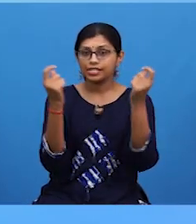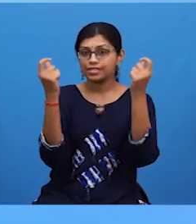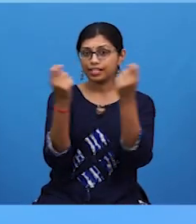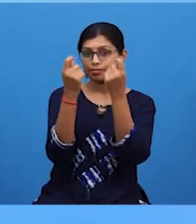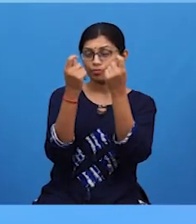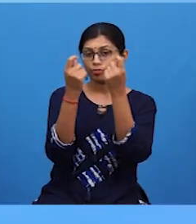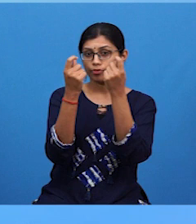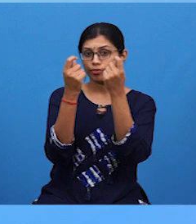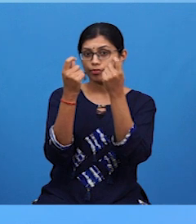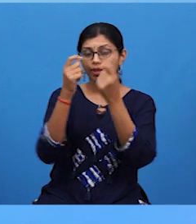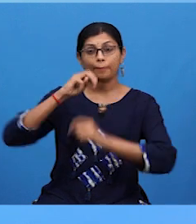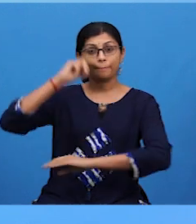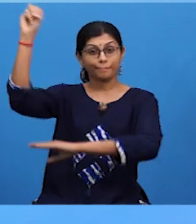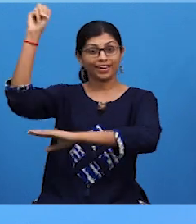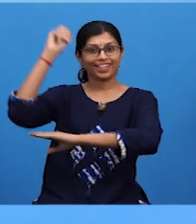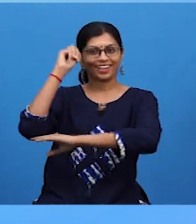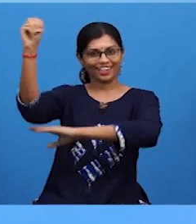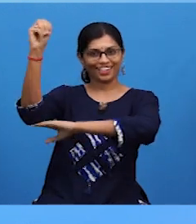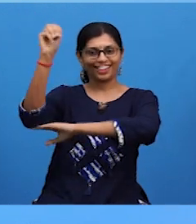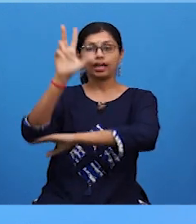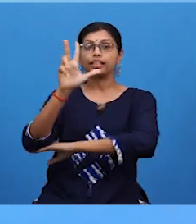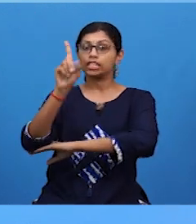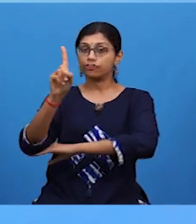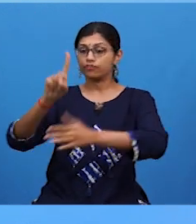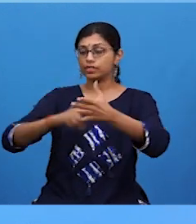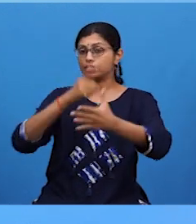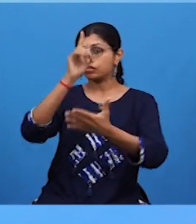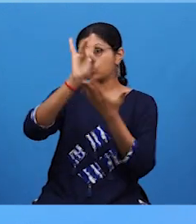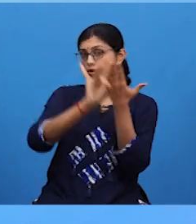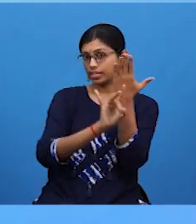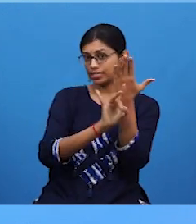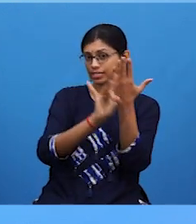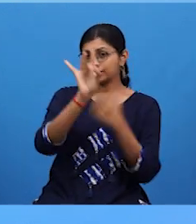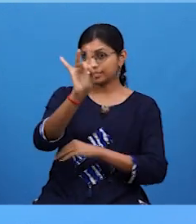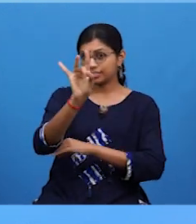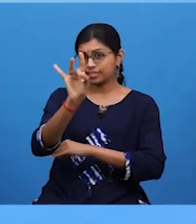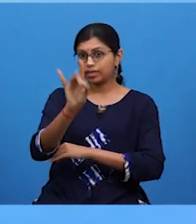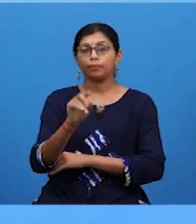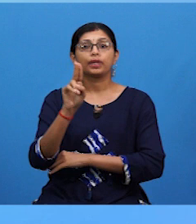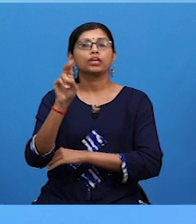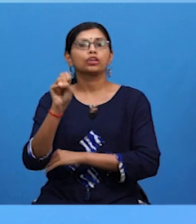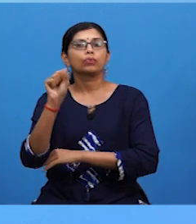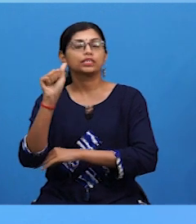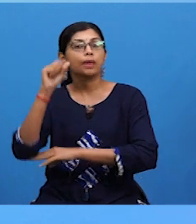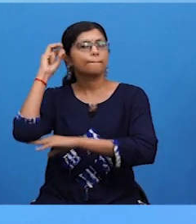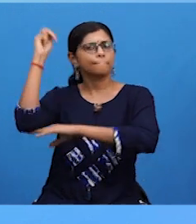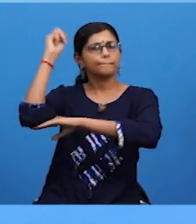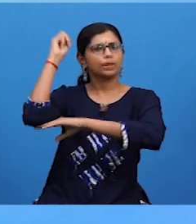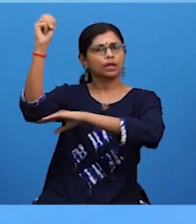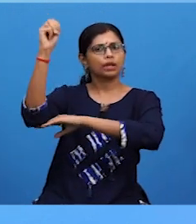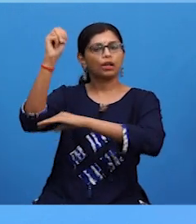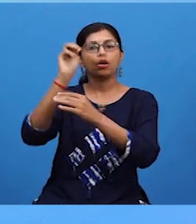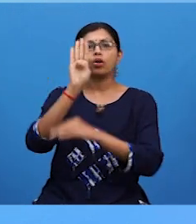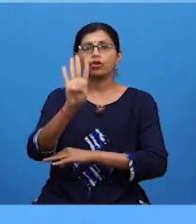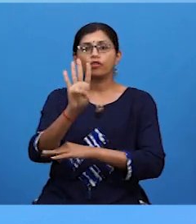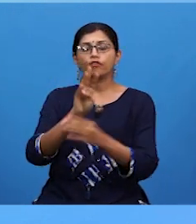on 31st August every year, while the USA celebrates its Independence Day